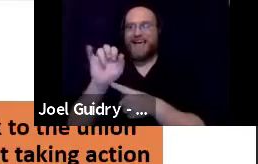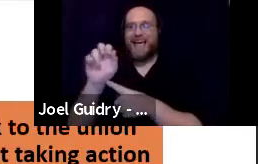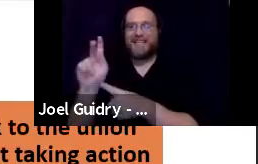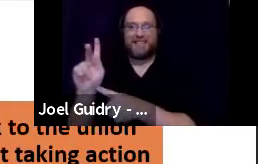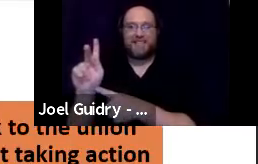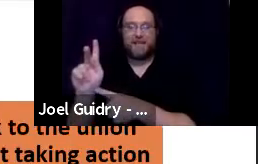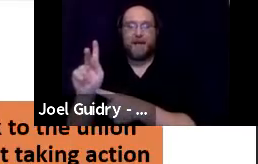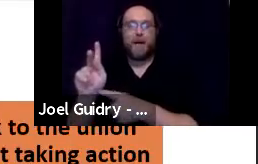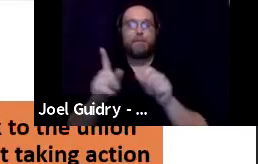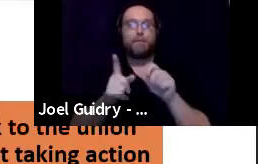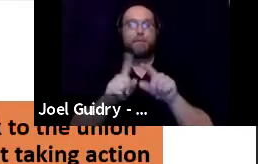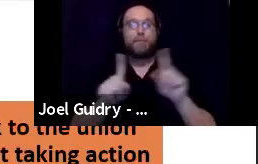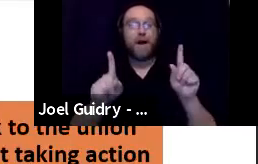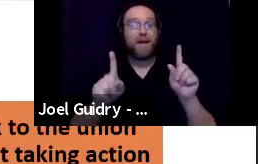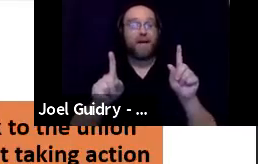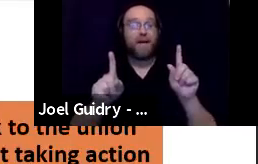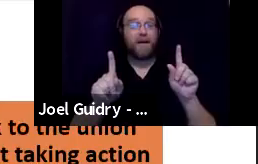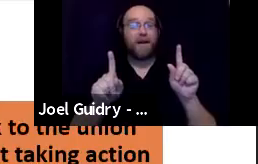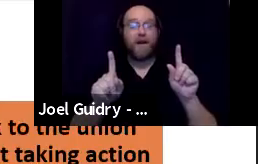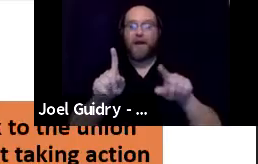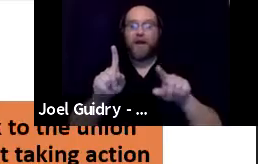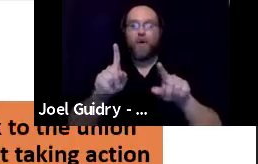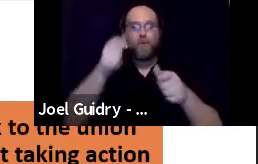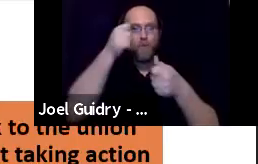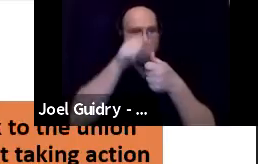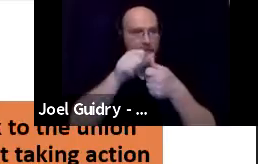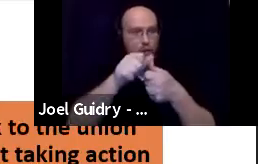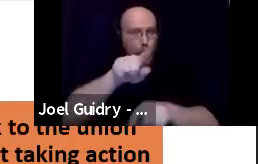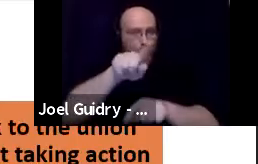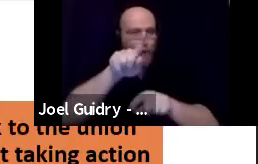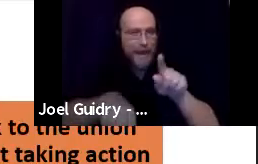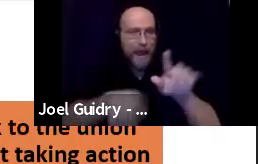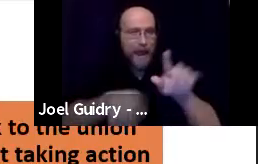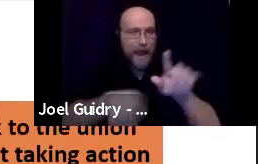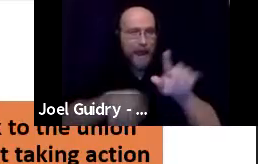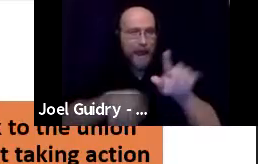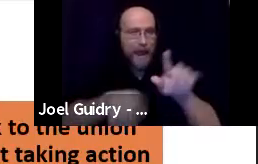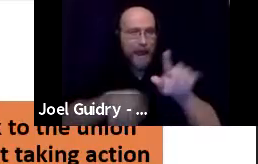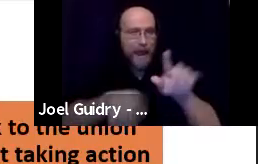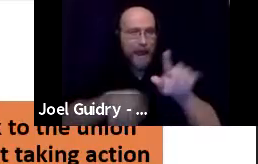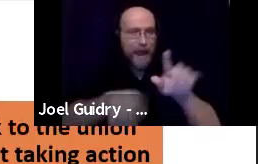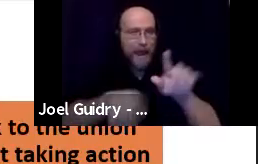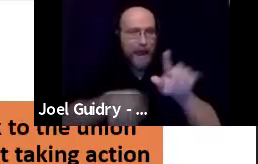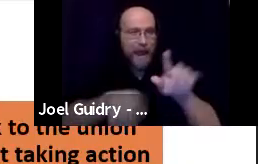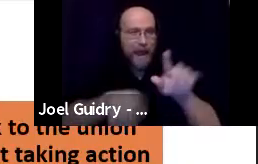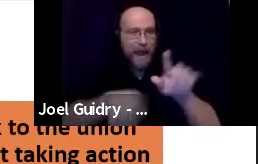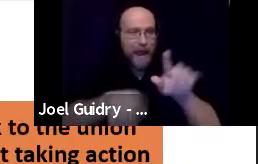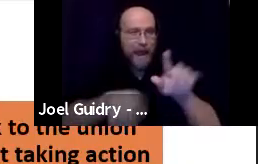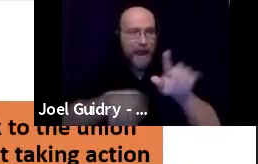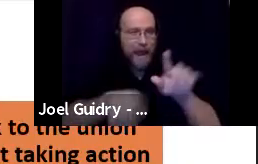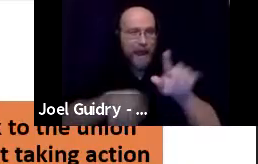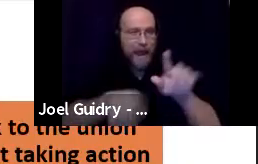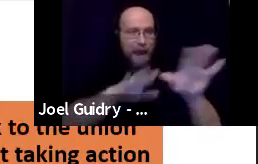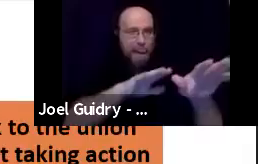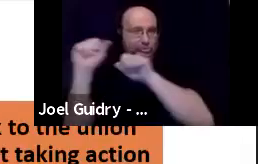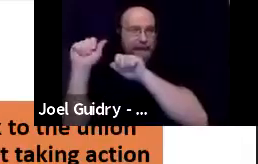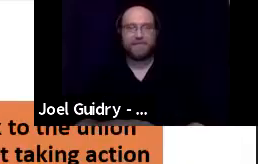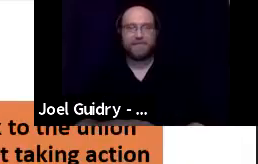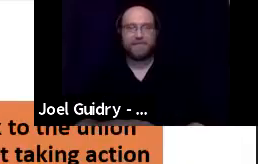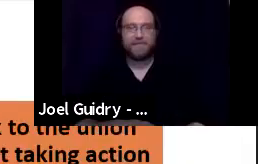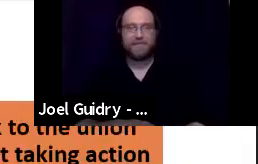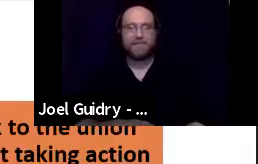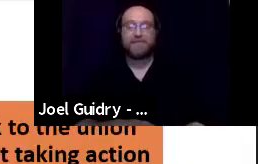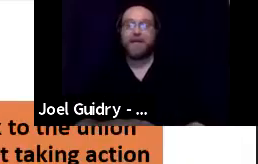is you cannot leave the job site. In order to claim protection under the state law, you must remain on